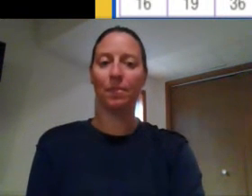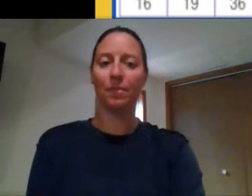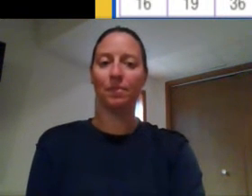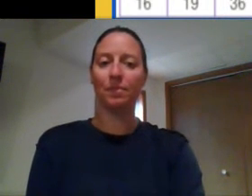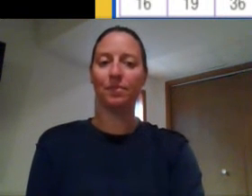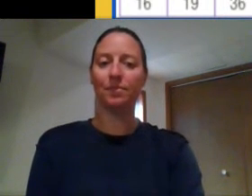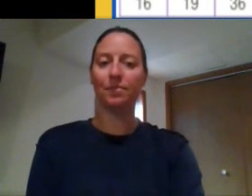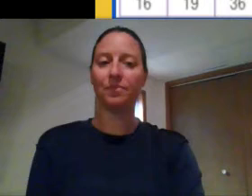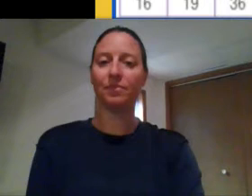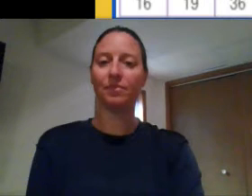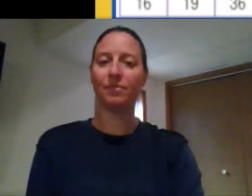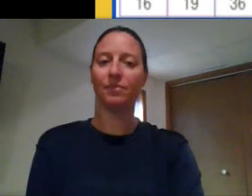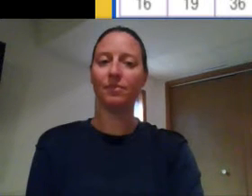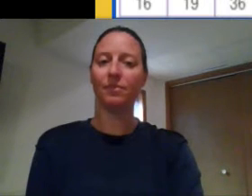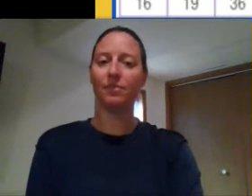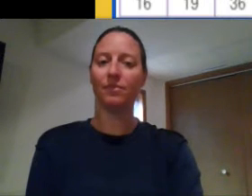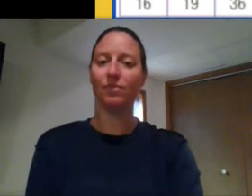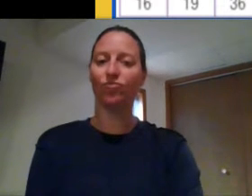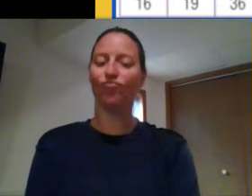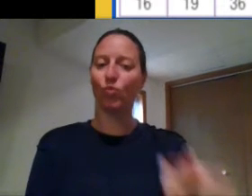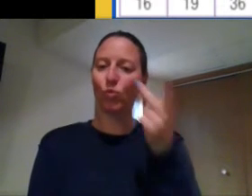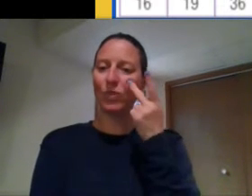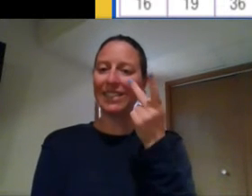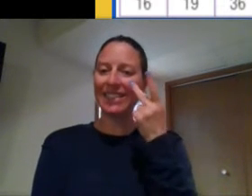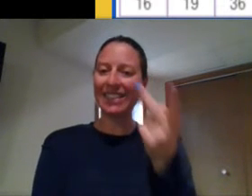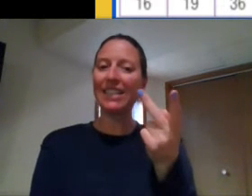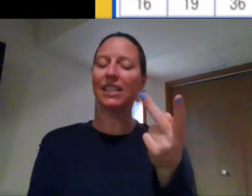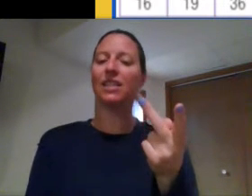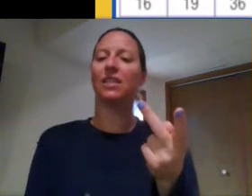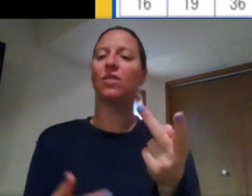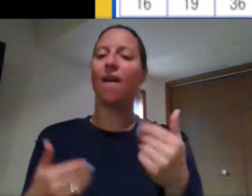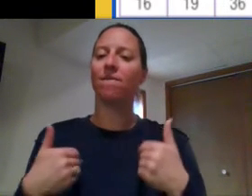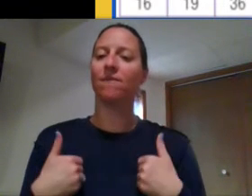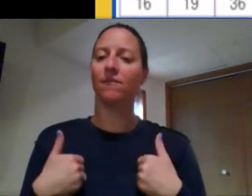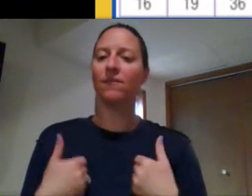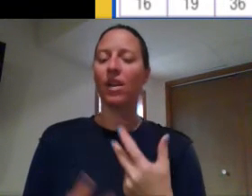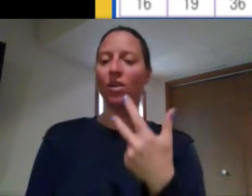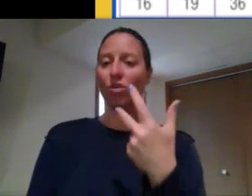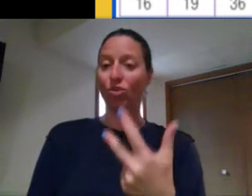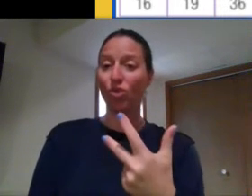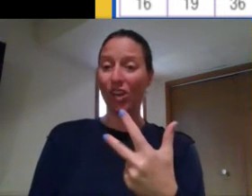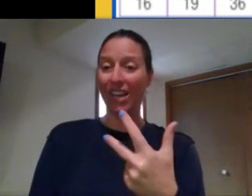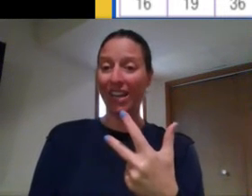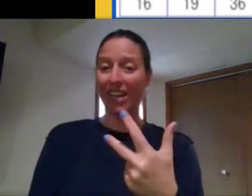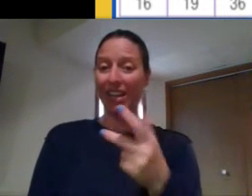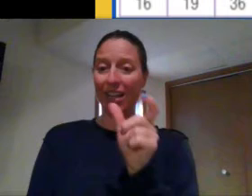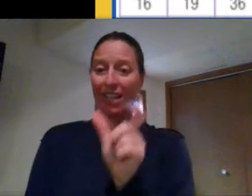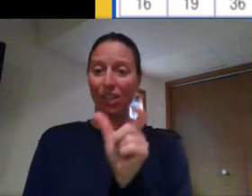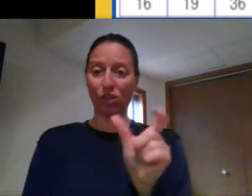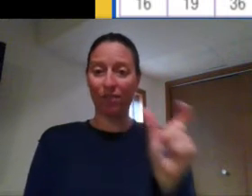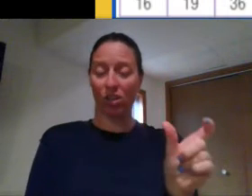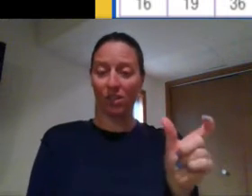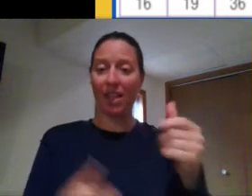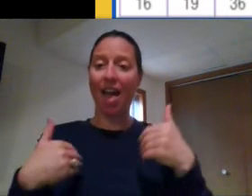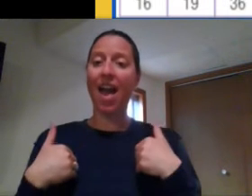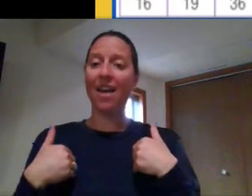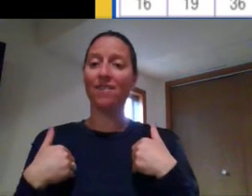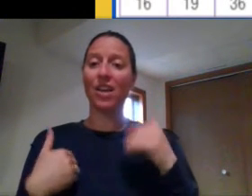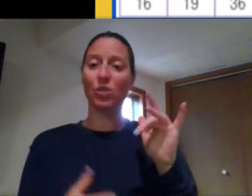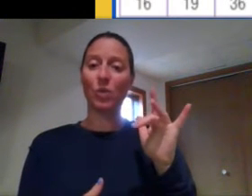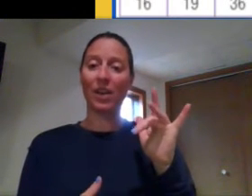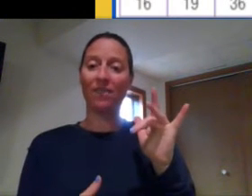As you can see, there are 3 intervals that had